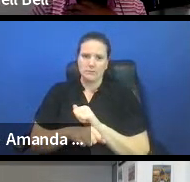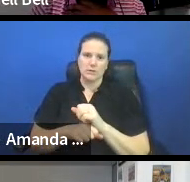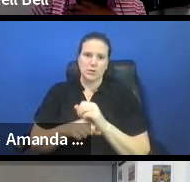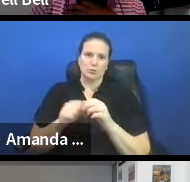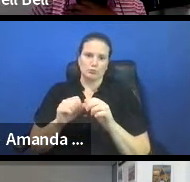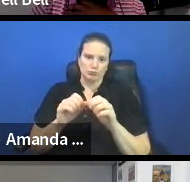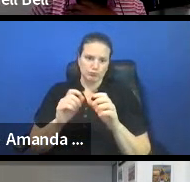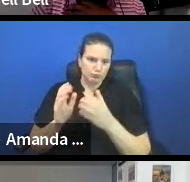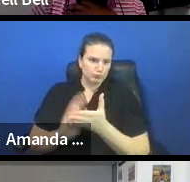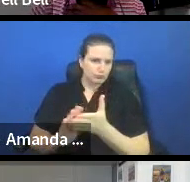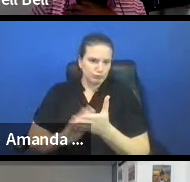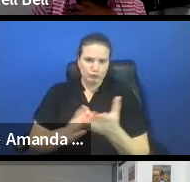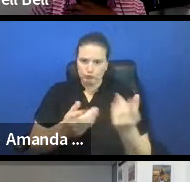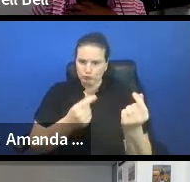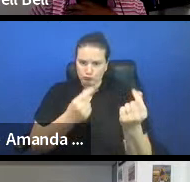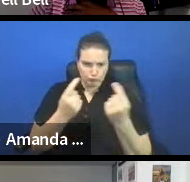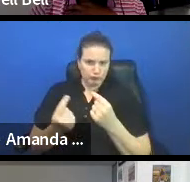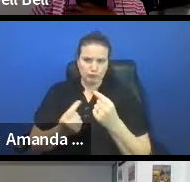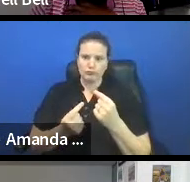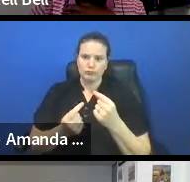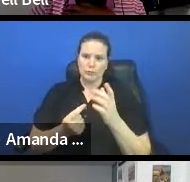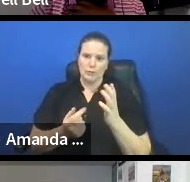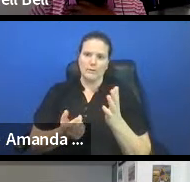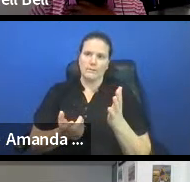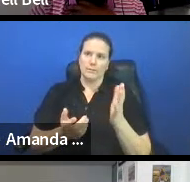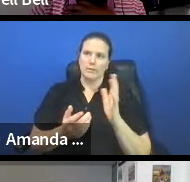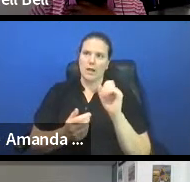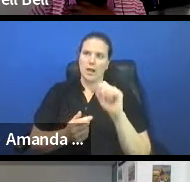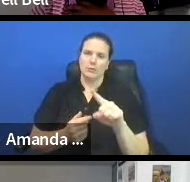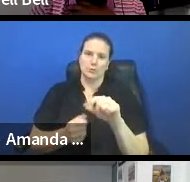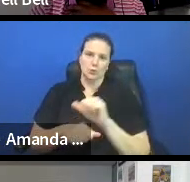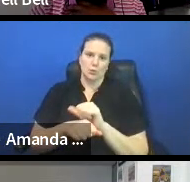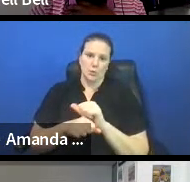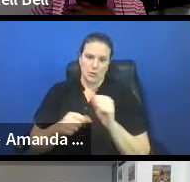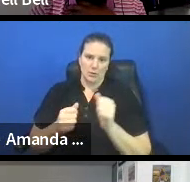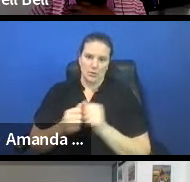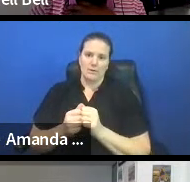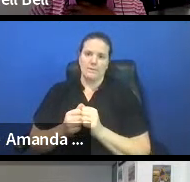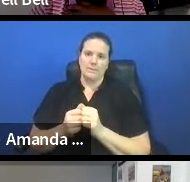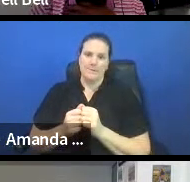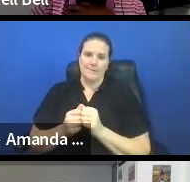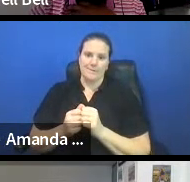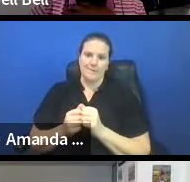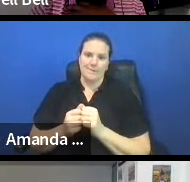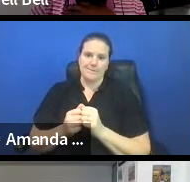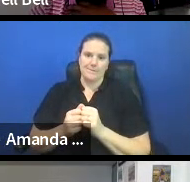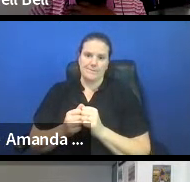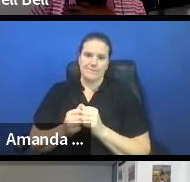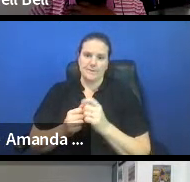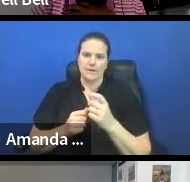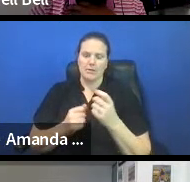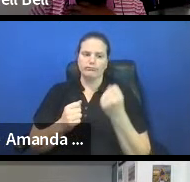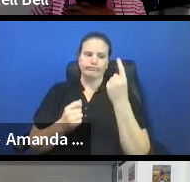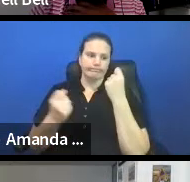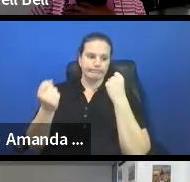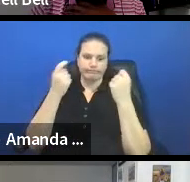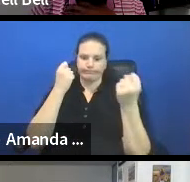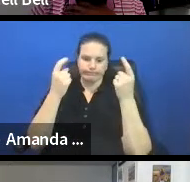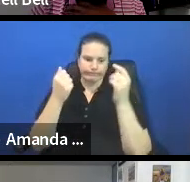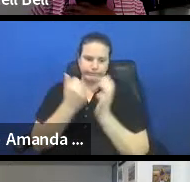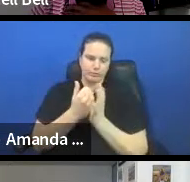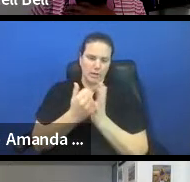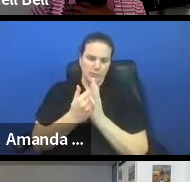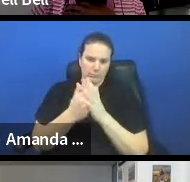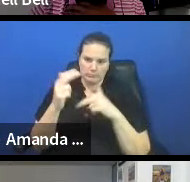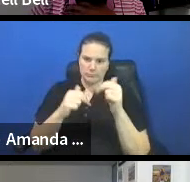chores that we have been asked to work with and make some sense out of it and help build a